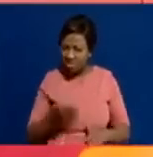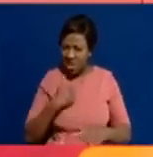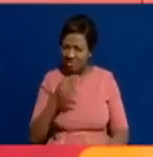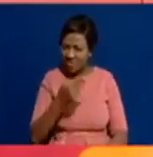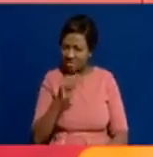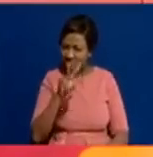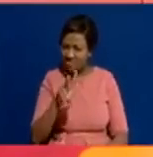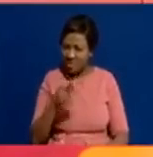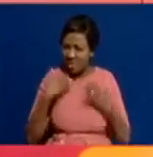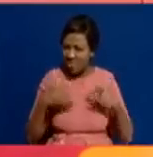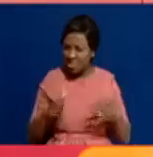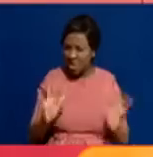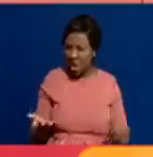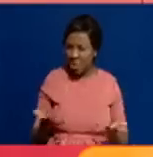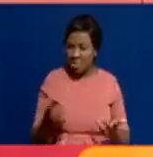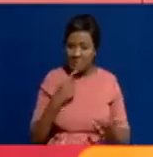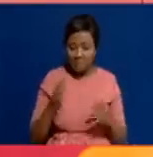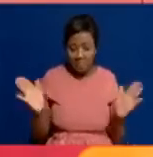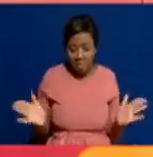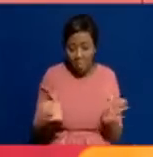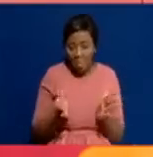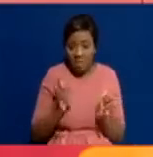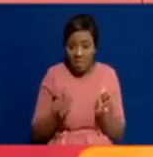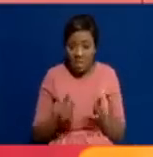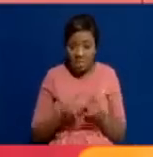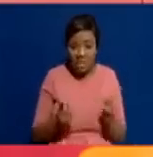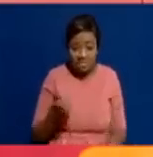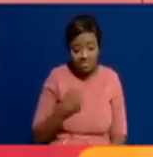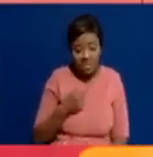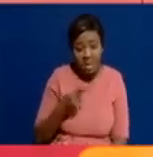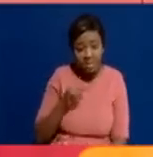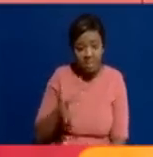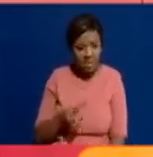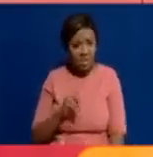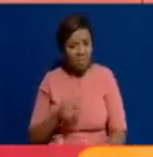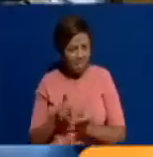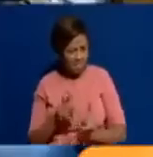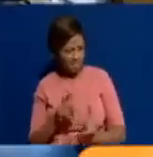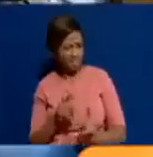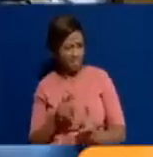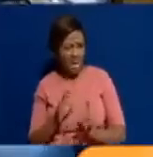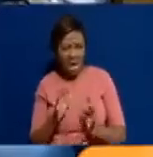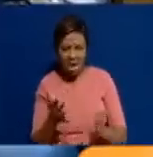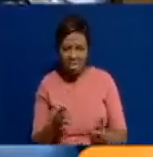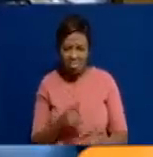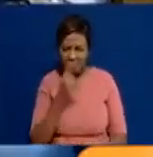well, sorry to rain on your parade, but I'm HIV positive. Like, now, okay, exactly.